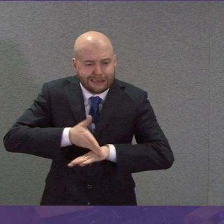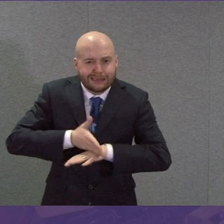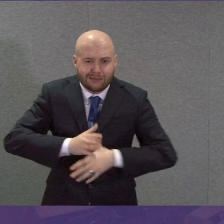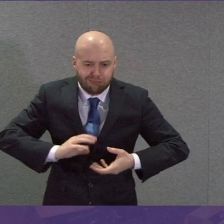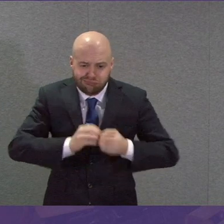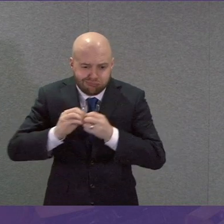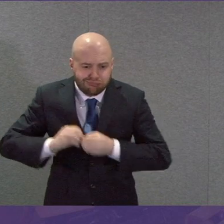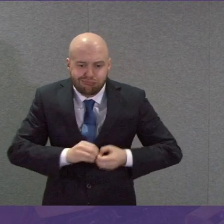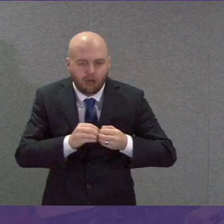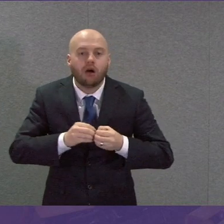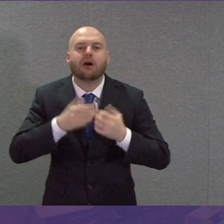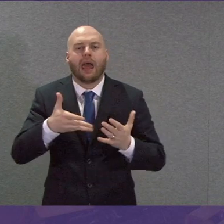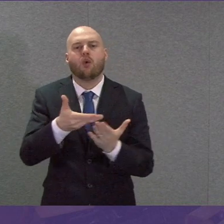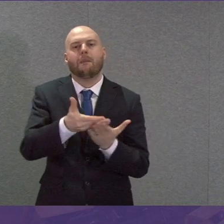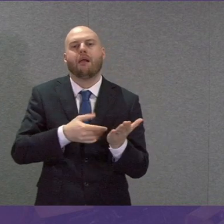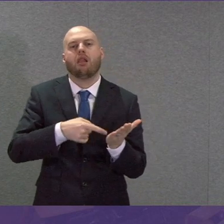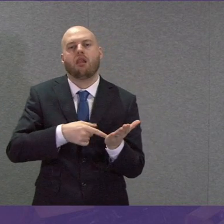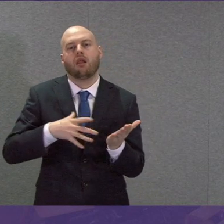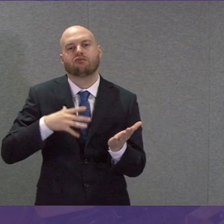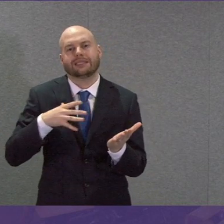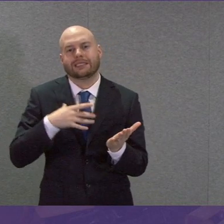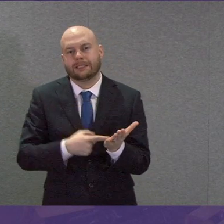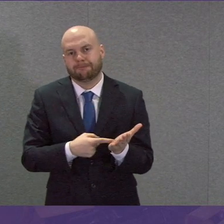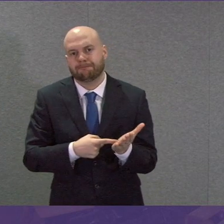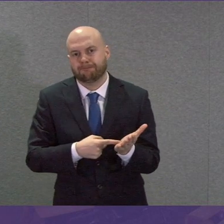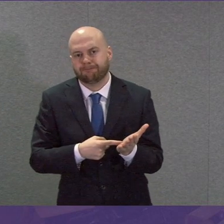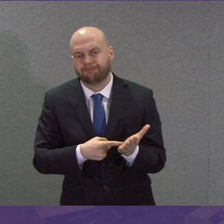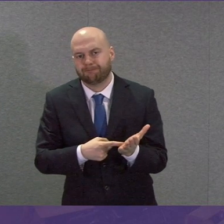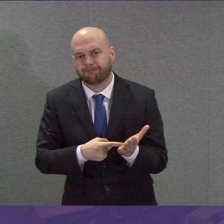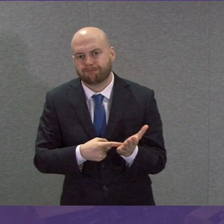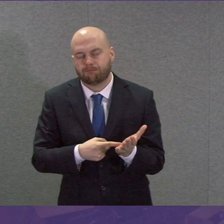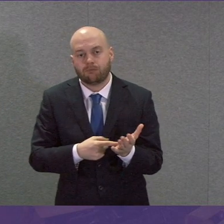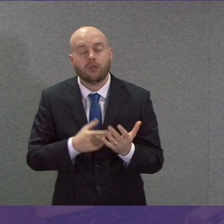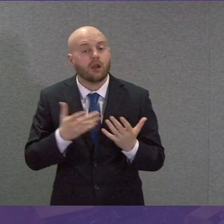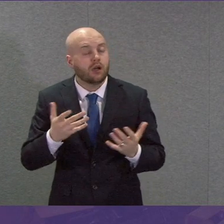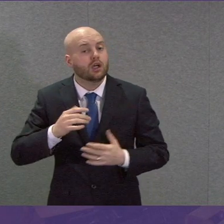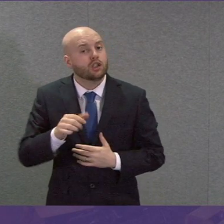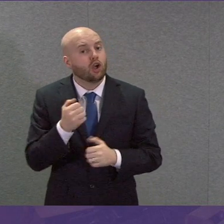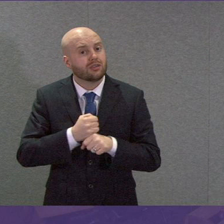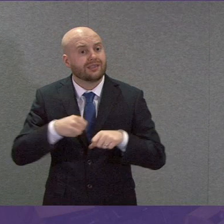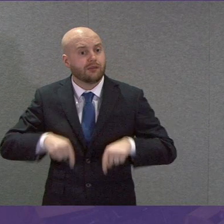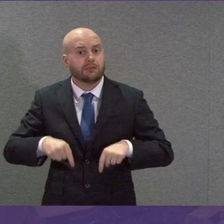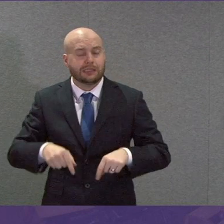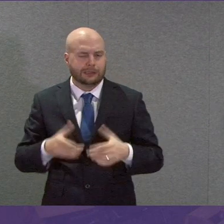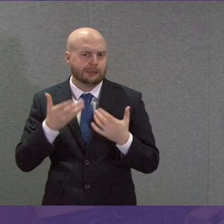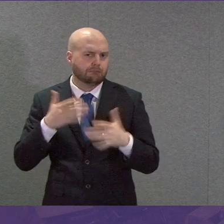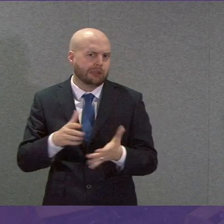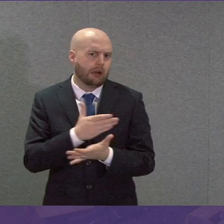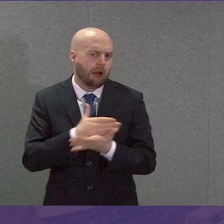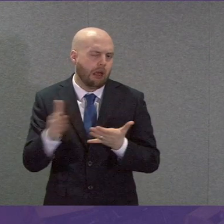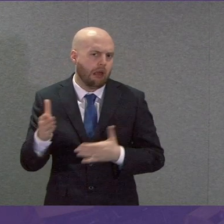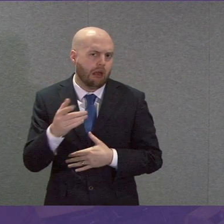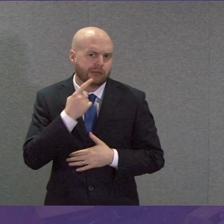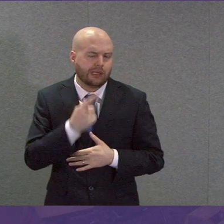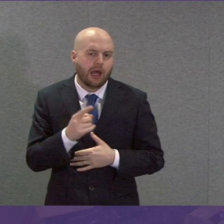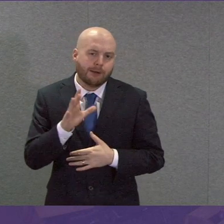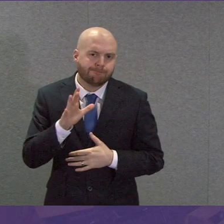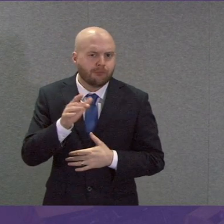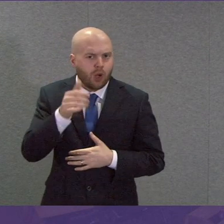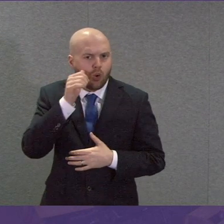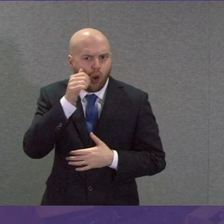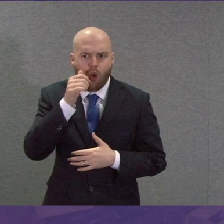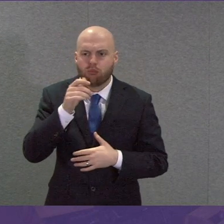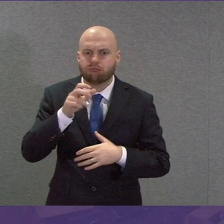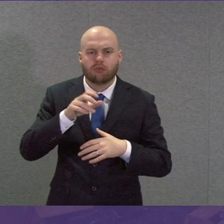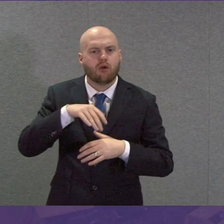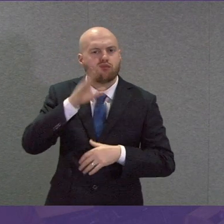passage. Of course, the Scottish Government has made clear that, while we acknowledge the benefits of alignment across all four UK nations, it